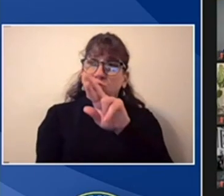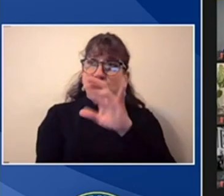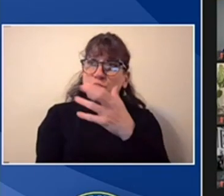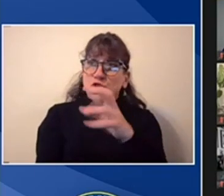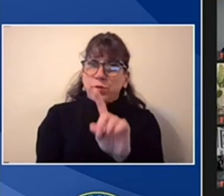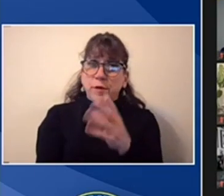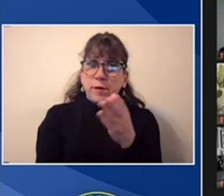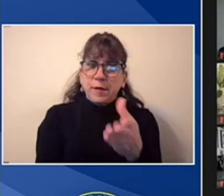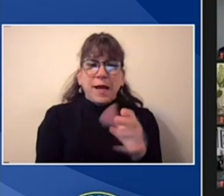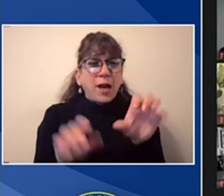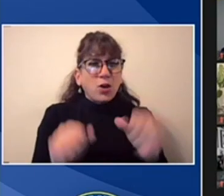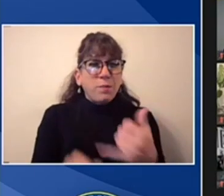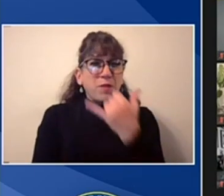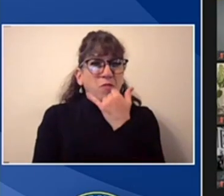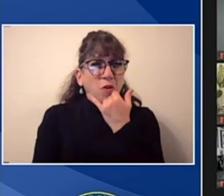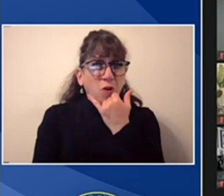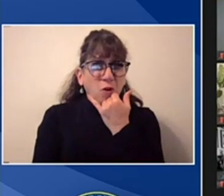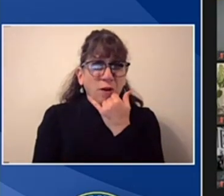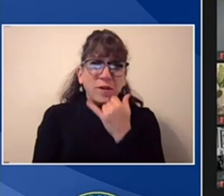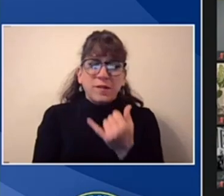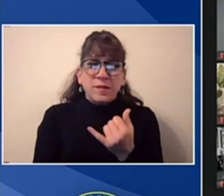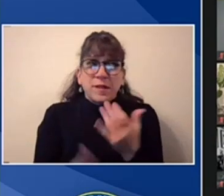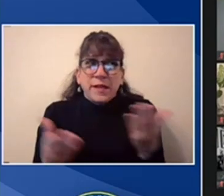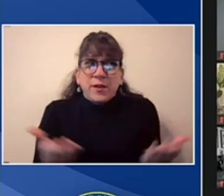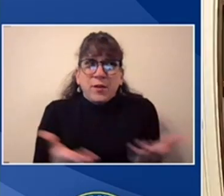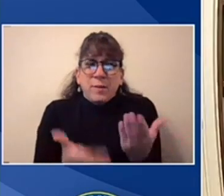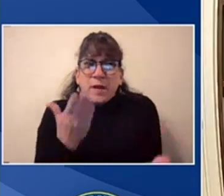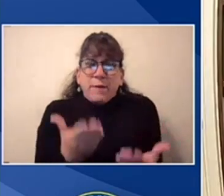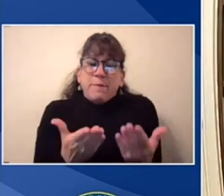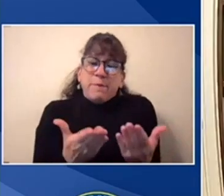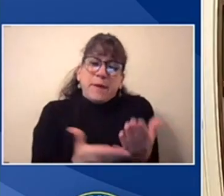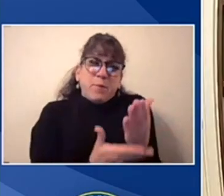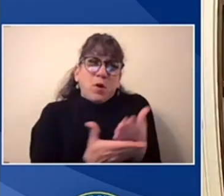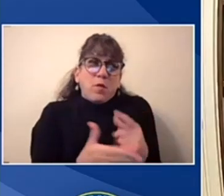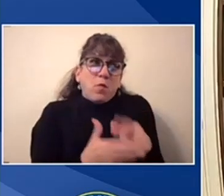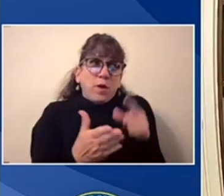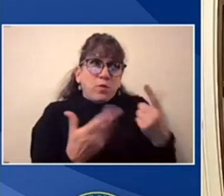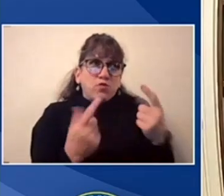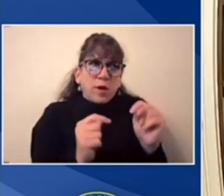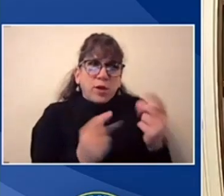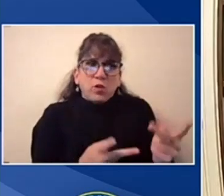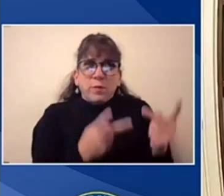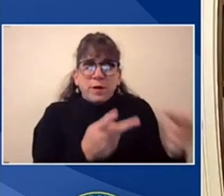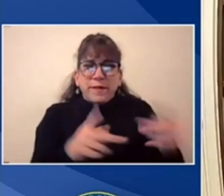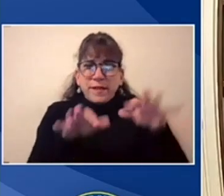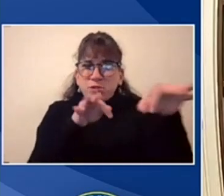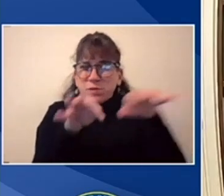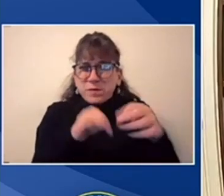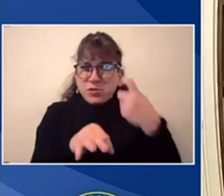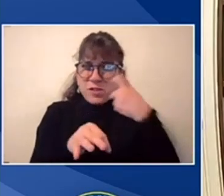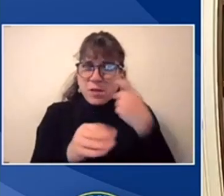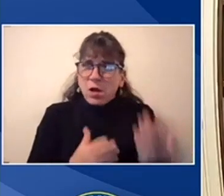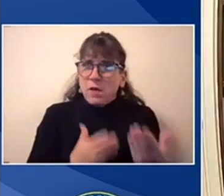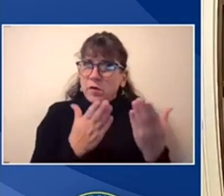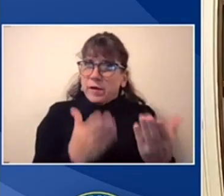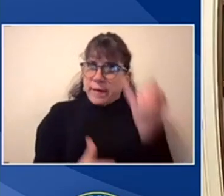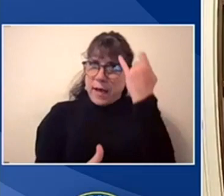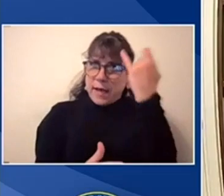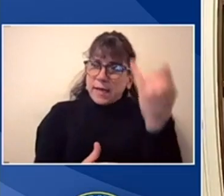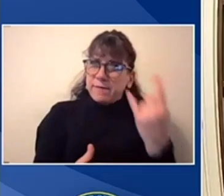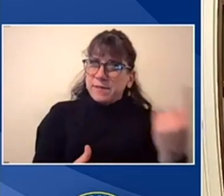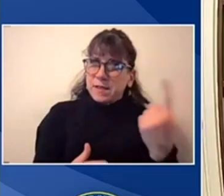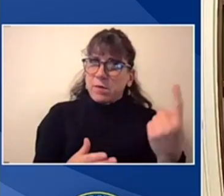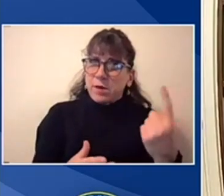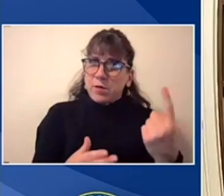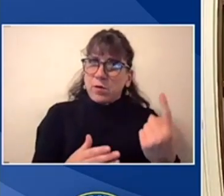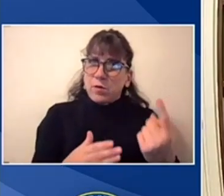I could be wrong here, and this might be part of what you're trying to propose, but just the description that was just offered, the idea of someone who's entering